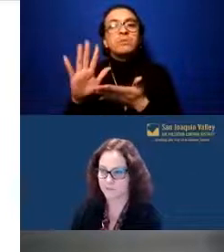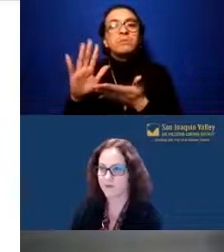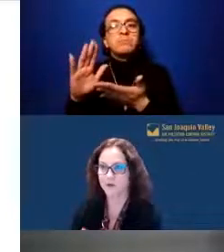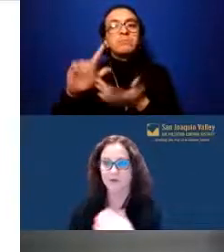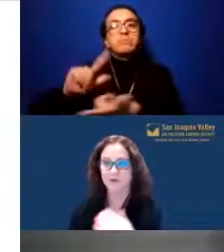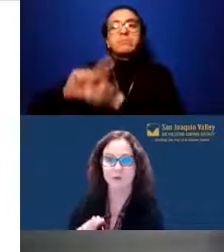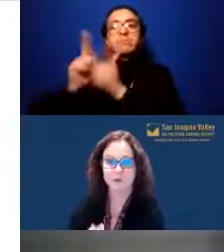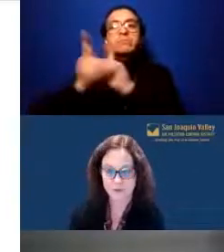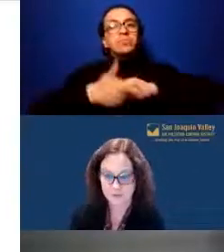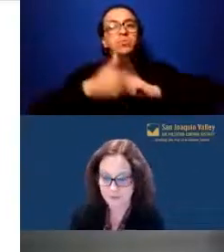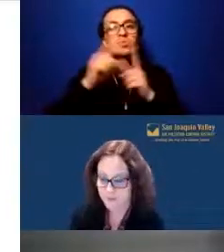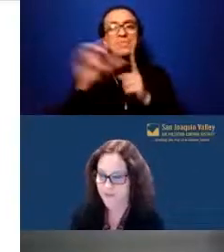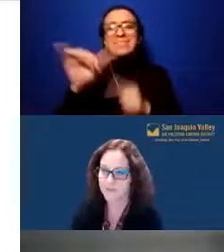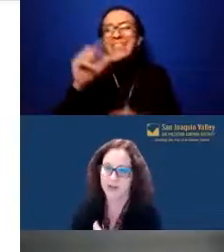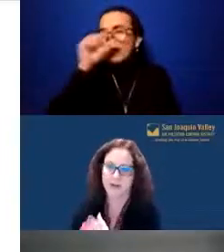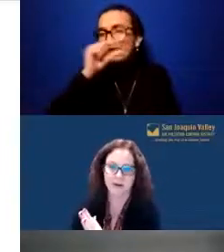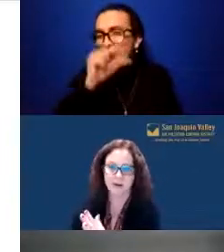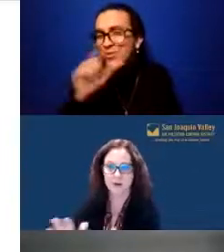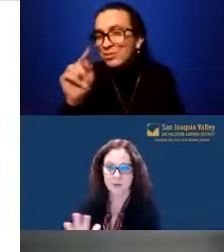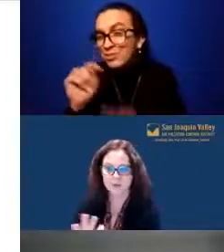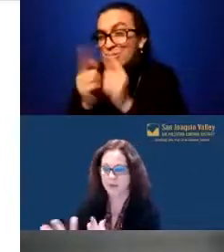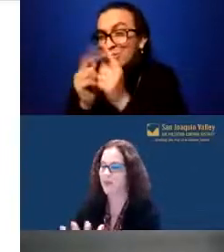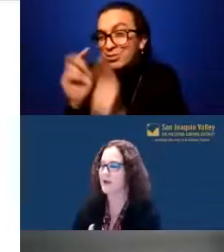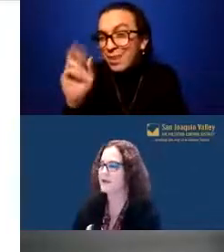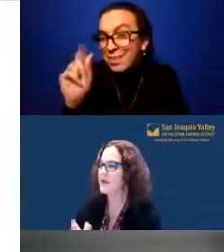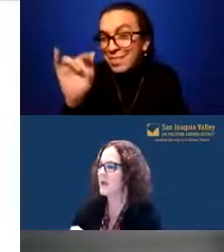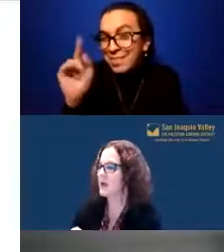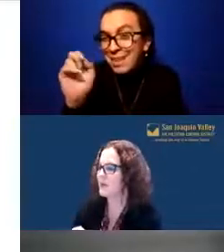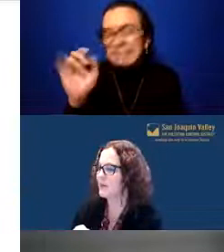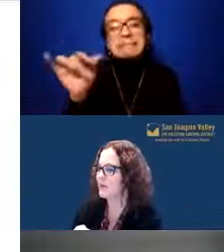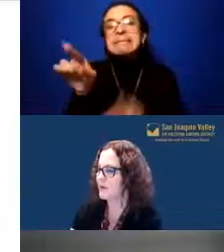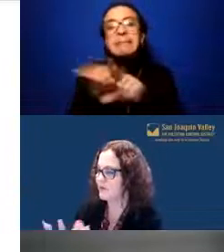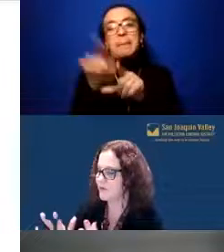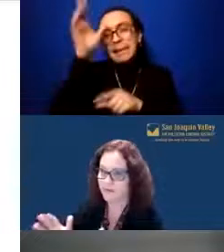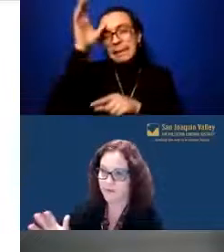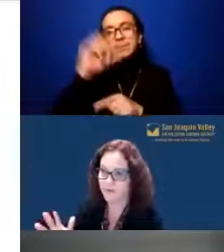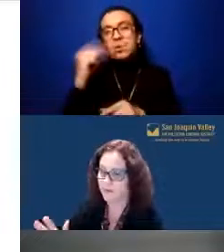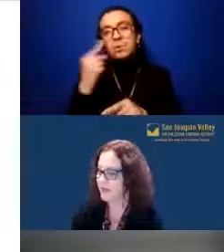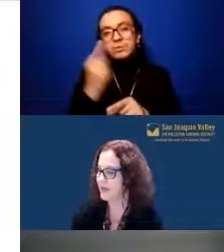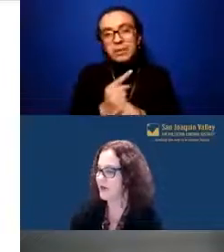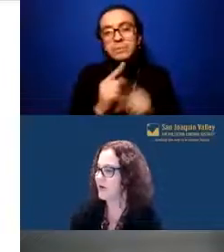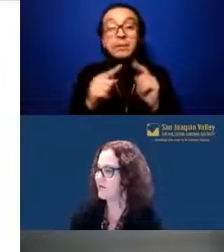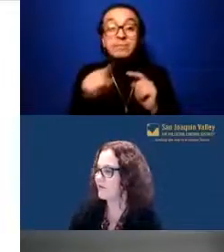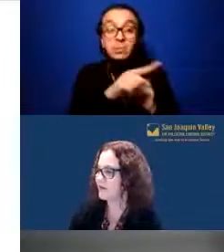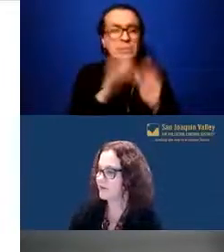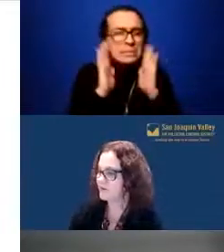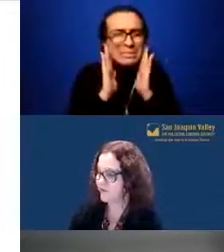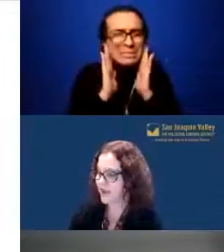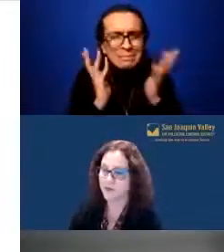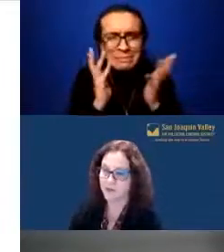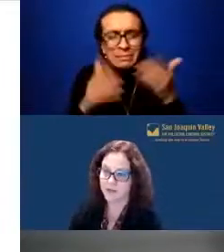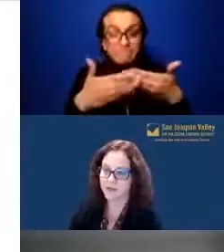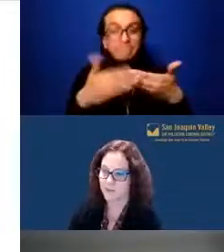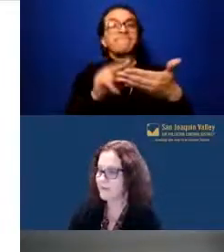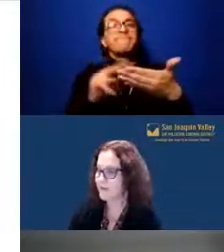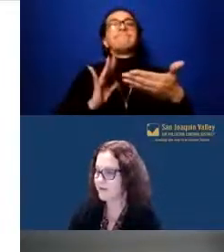like if you've ever used Google Translate for something, it might not always be accurate. But those that really can't hear at all find